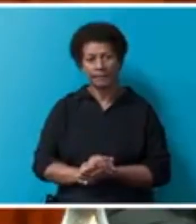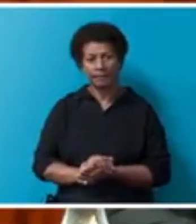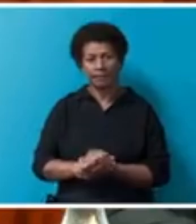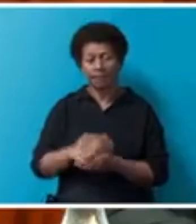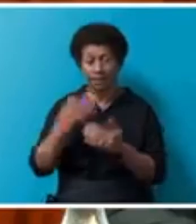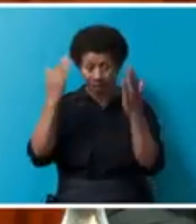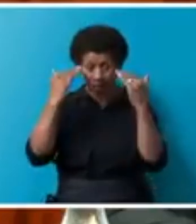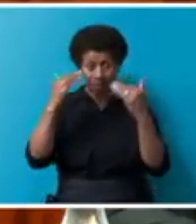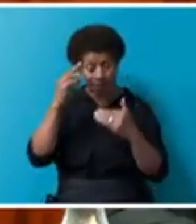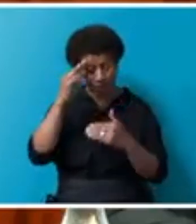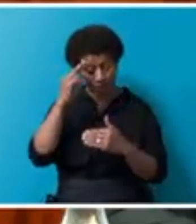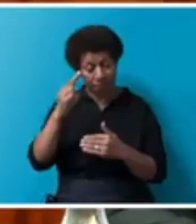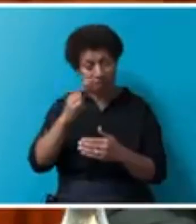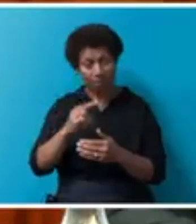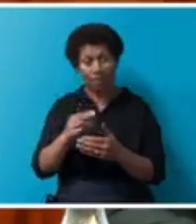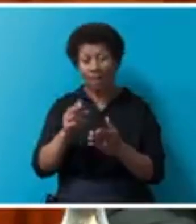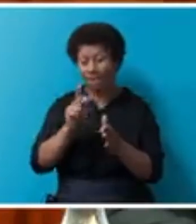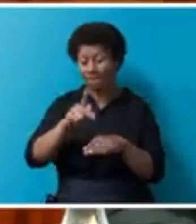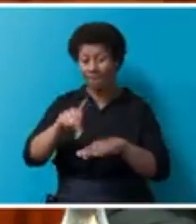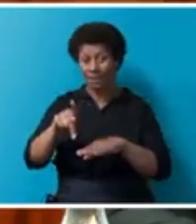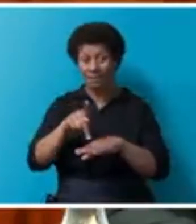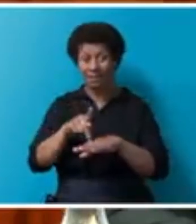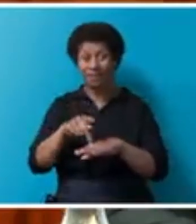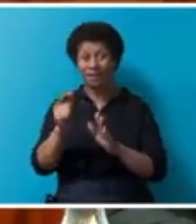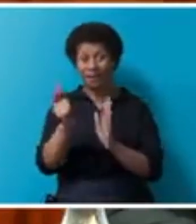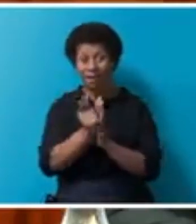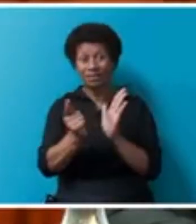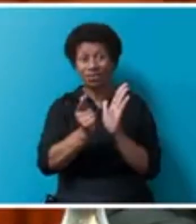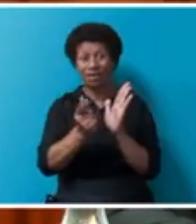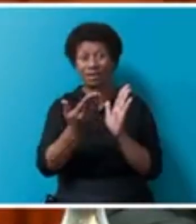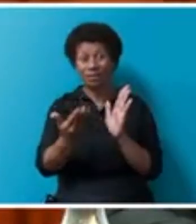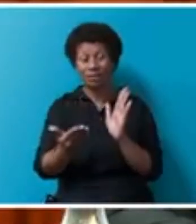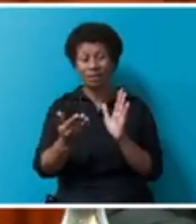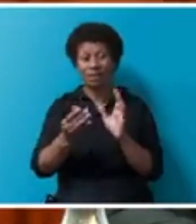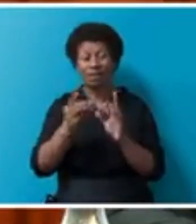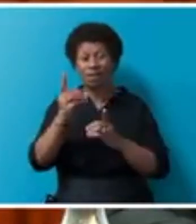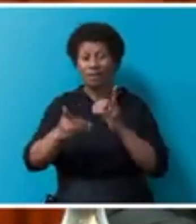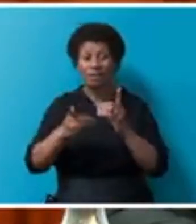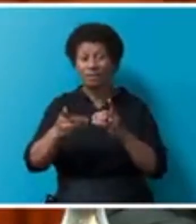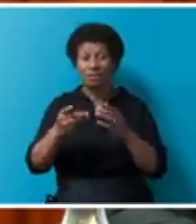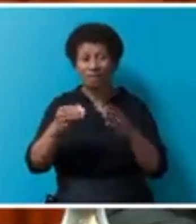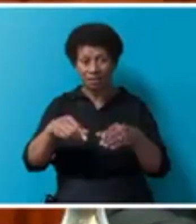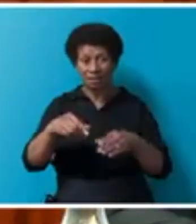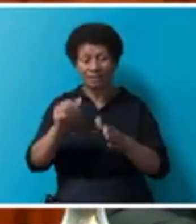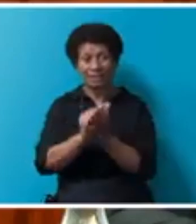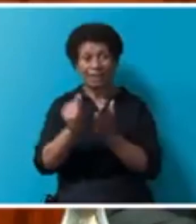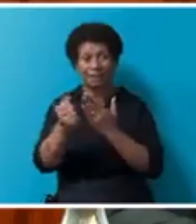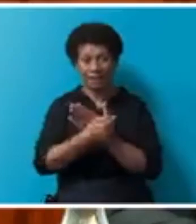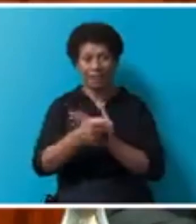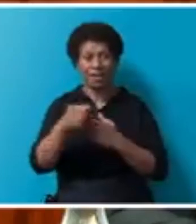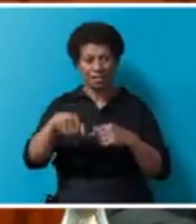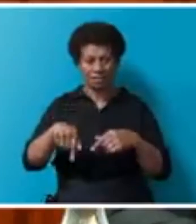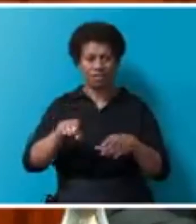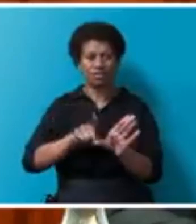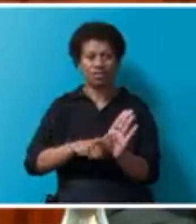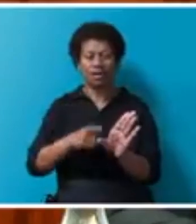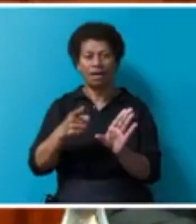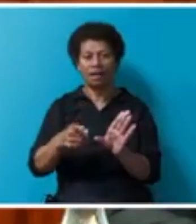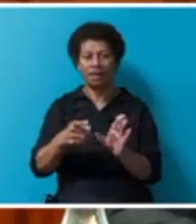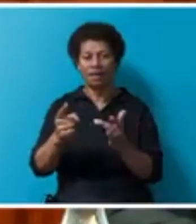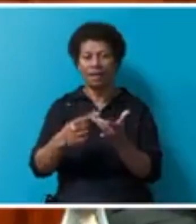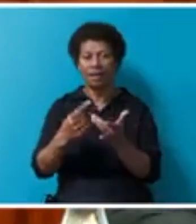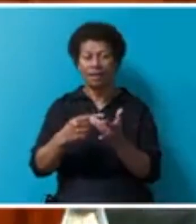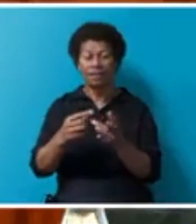convened the Pacific Legislative Drafters Committee Conference in September of this year. This is another step in strengthening